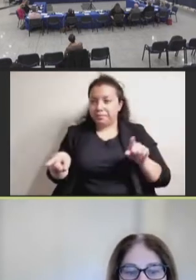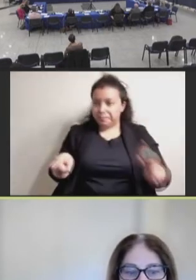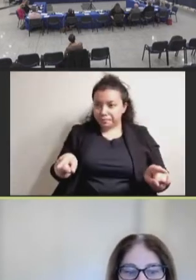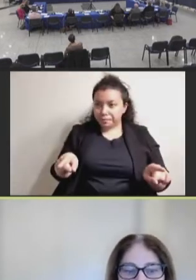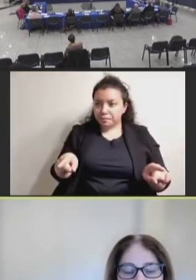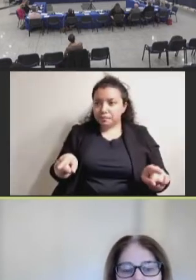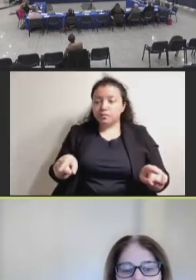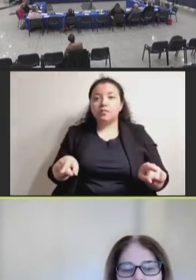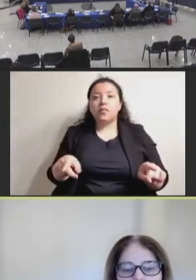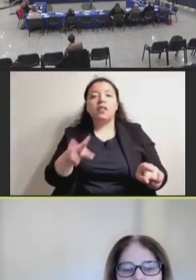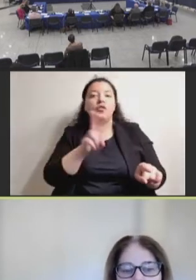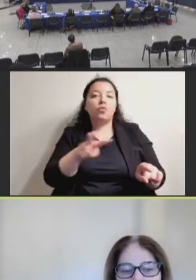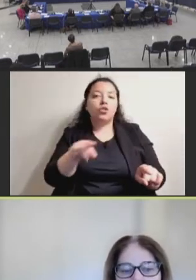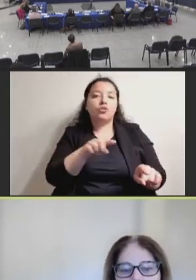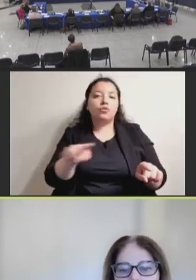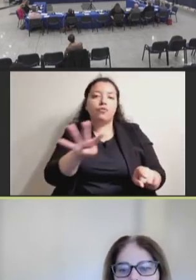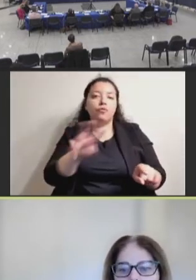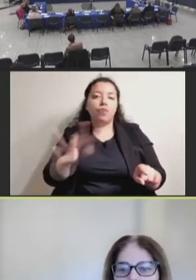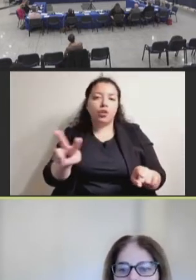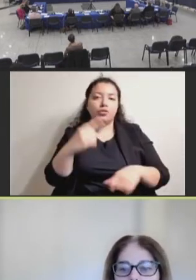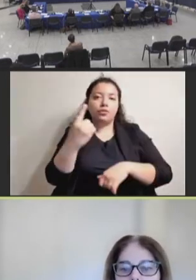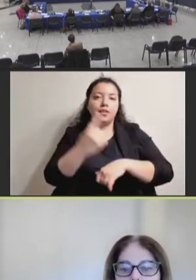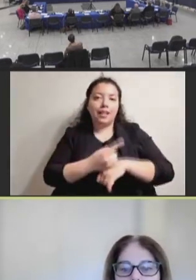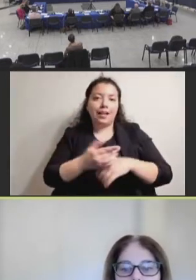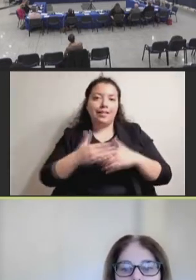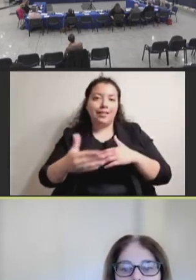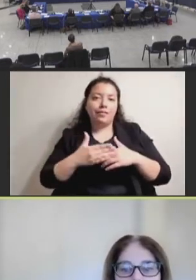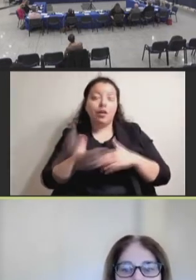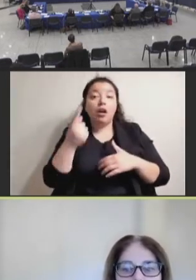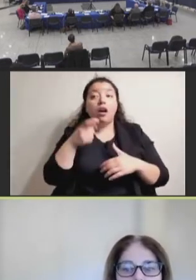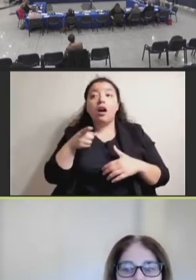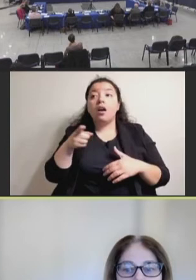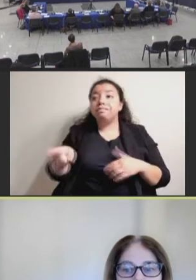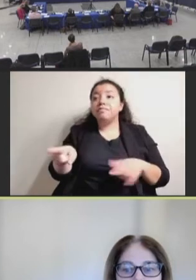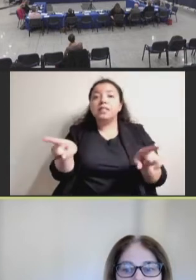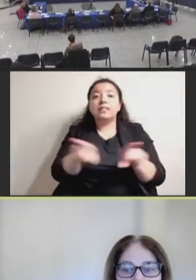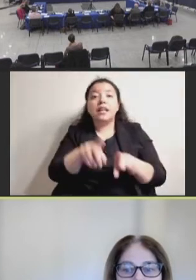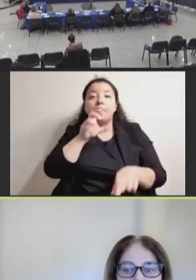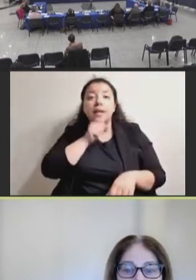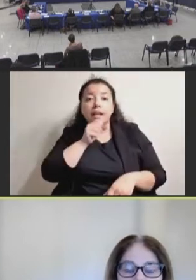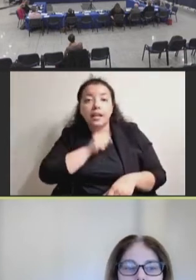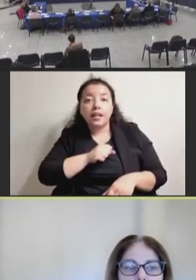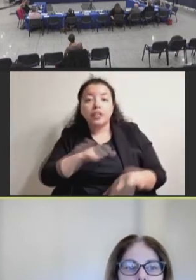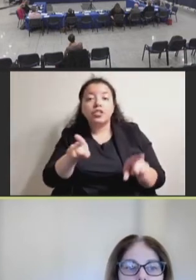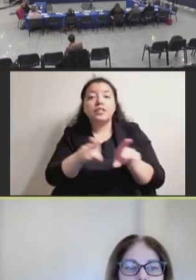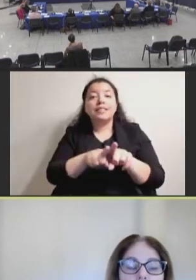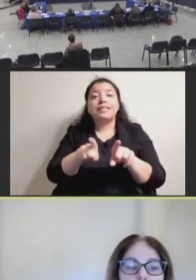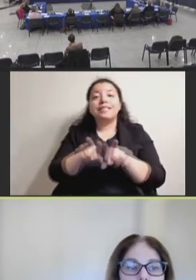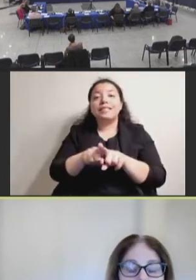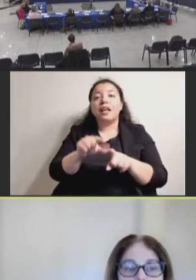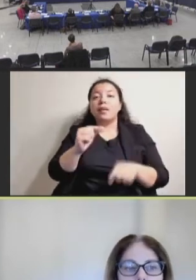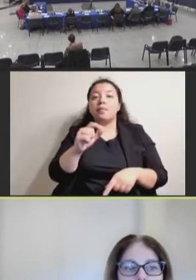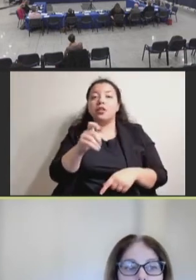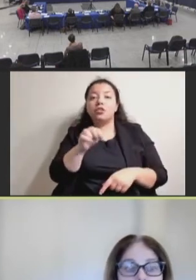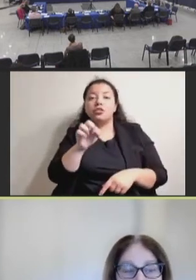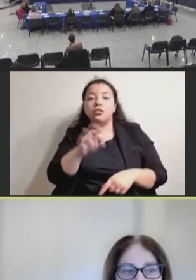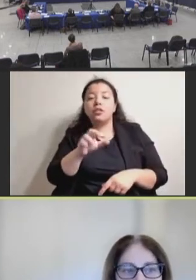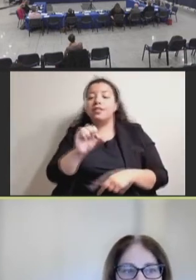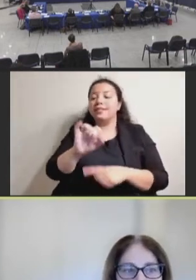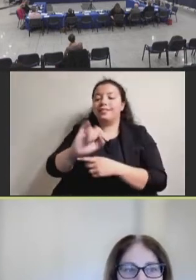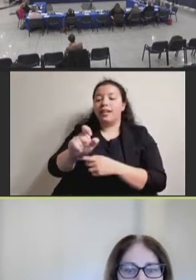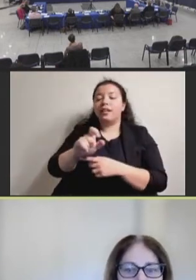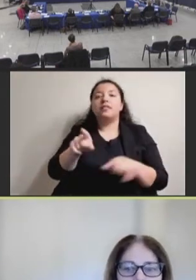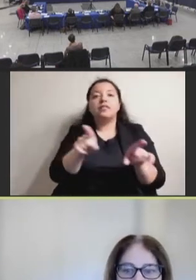42 day intervals. And by similar, it means that they were in the same age group and at the same sex, race, and at the same VSD site. And so what that means is that